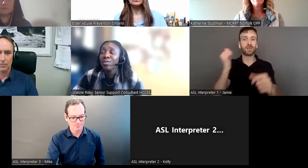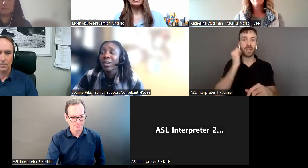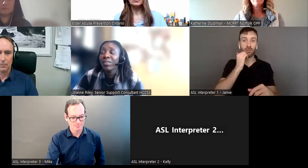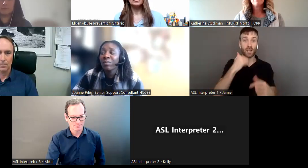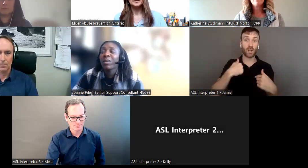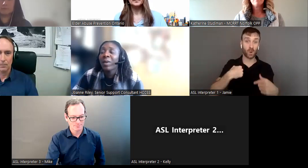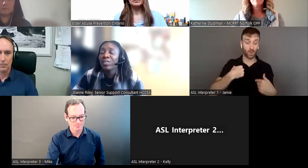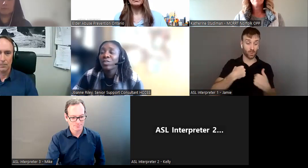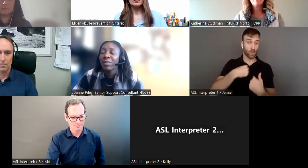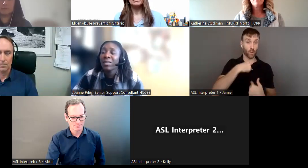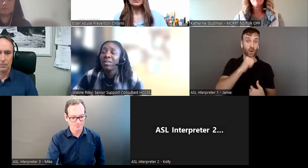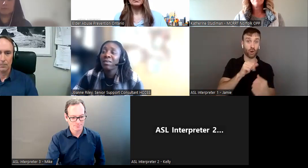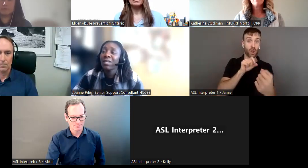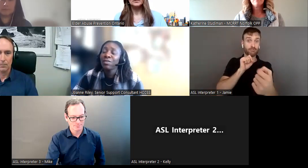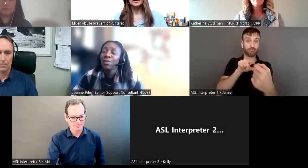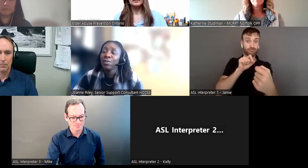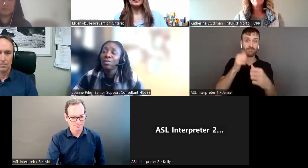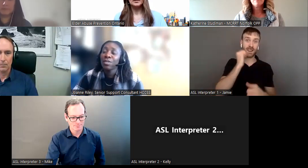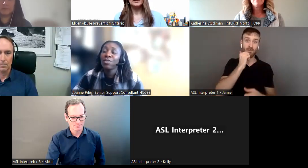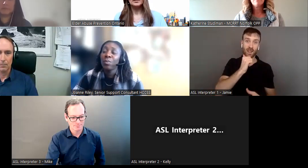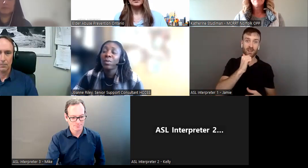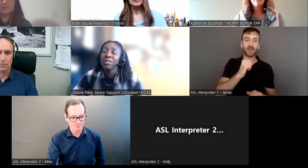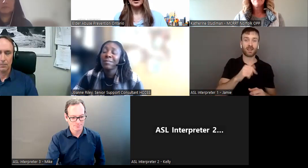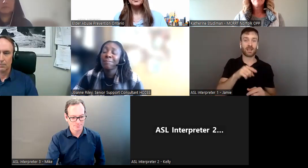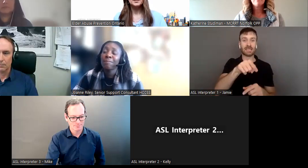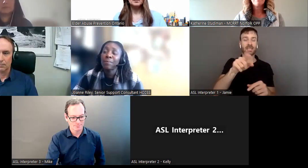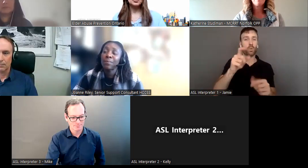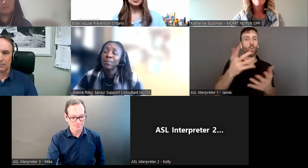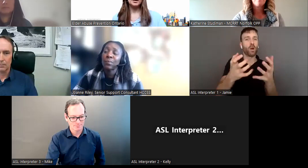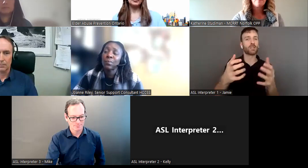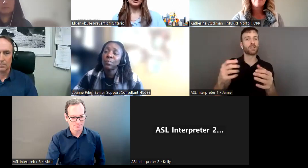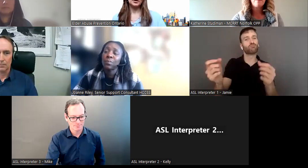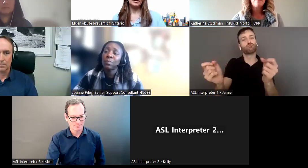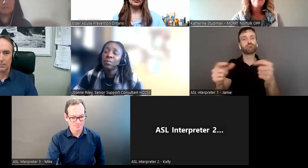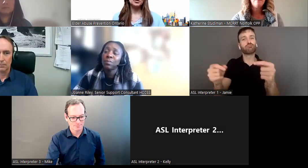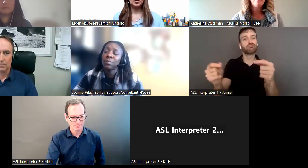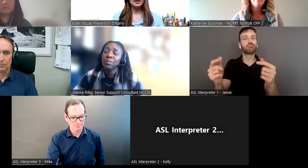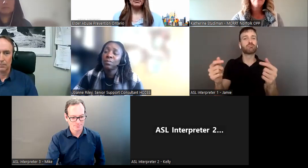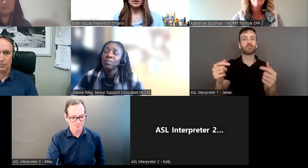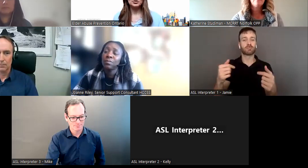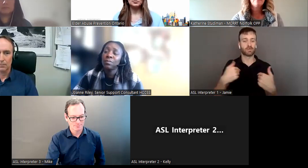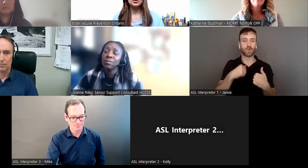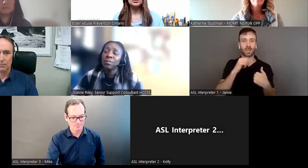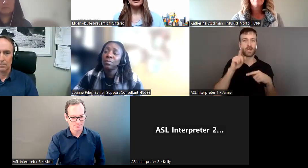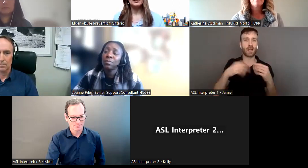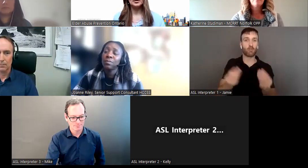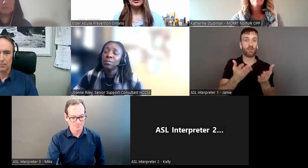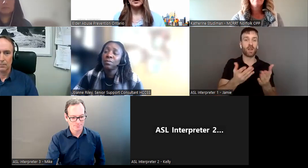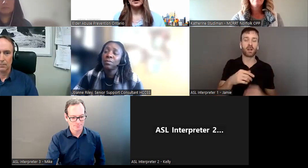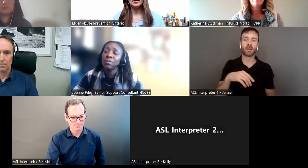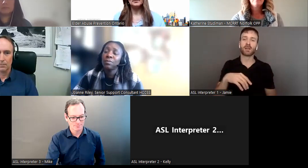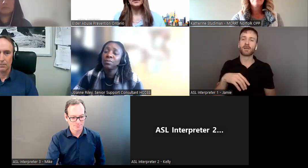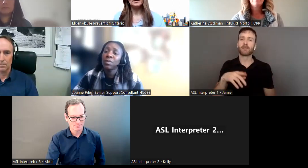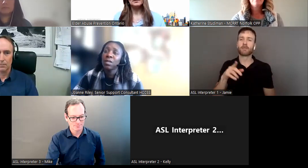we're also not giving them the companionship that they need. So those are the two big ones. Are you seeing misuse of power of attorney in that first part of that financial abuse you were talking